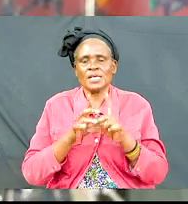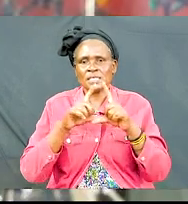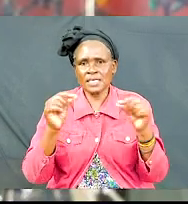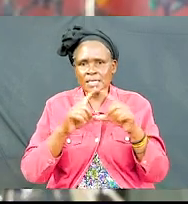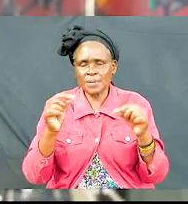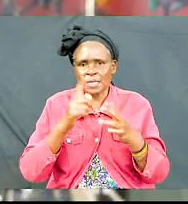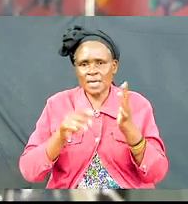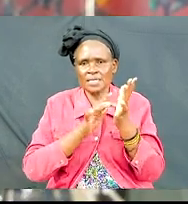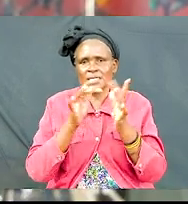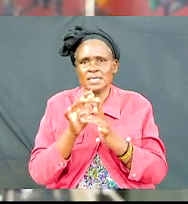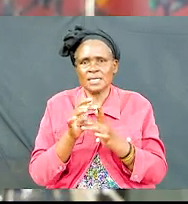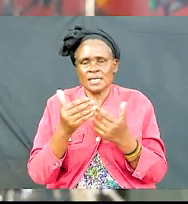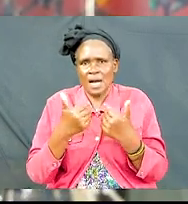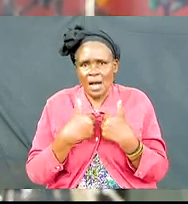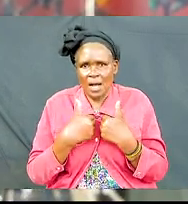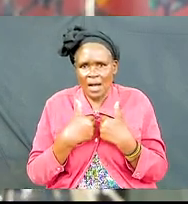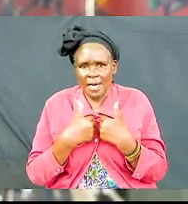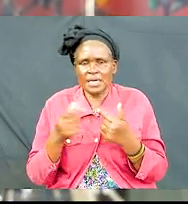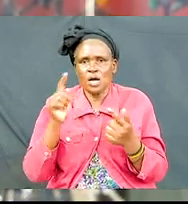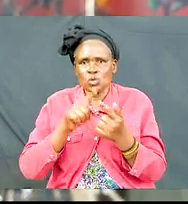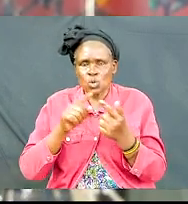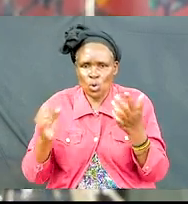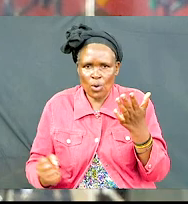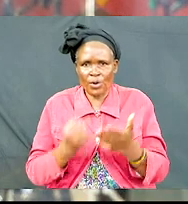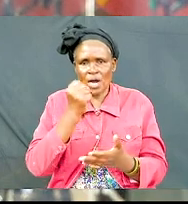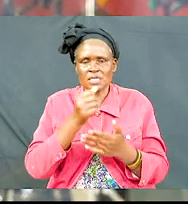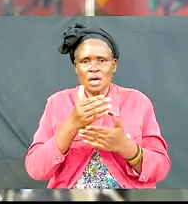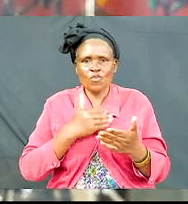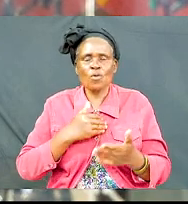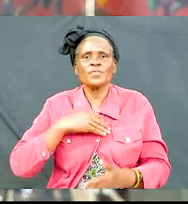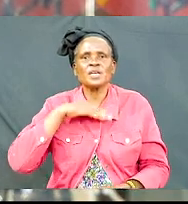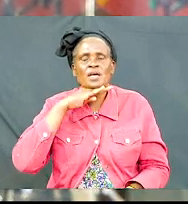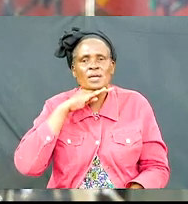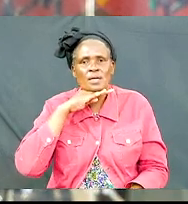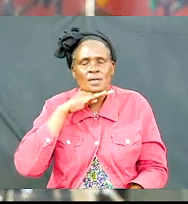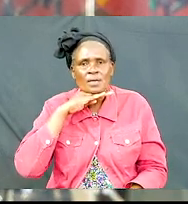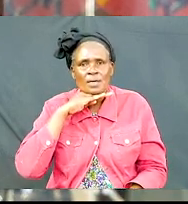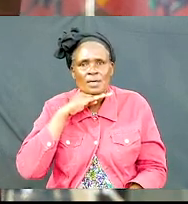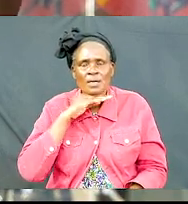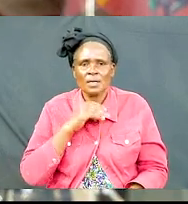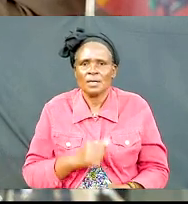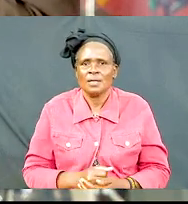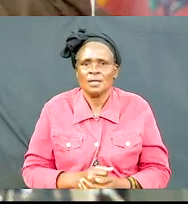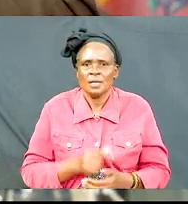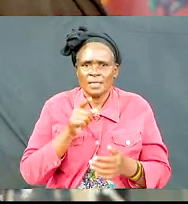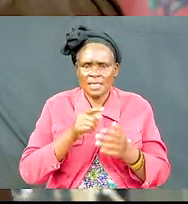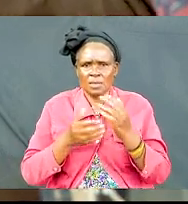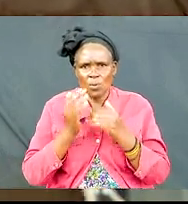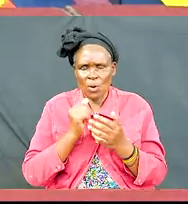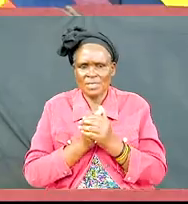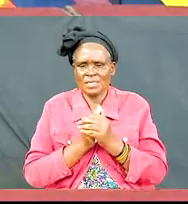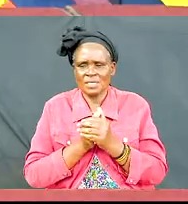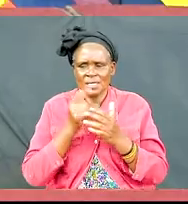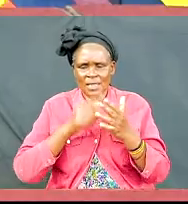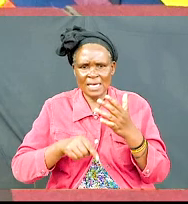that Jesus had to rise from the dead. What you see here is that they